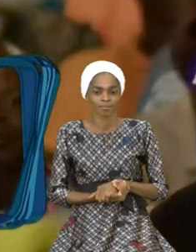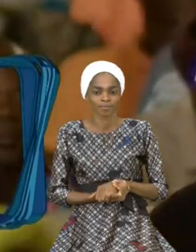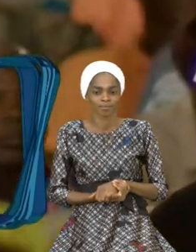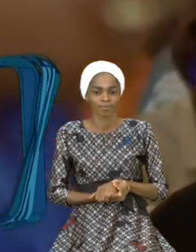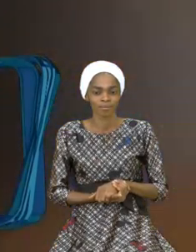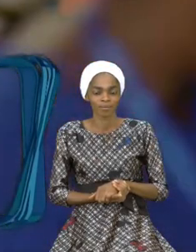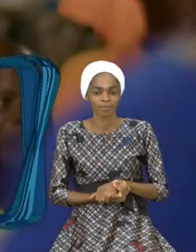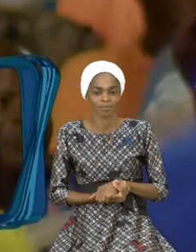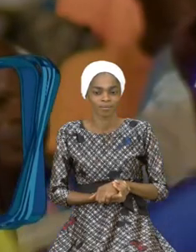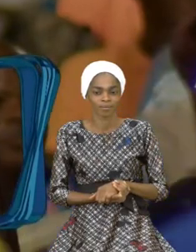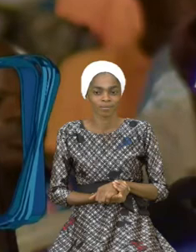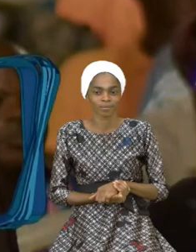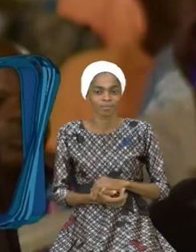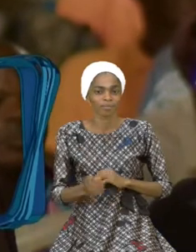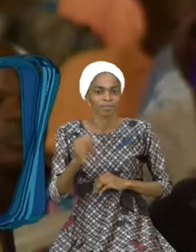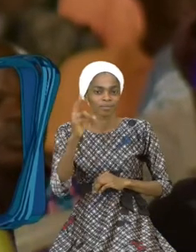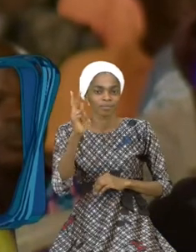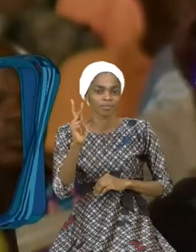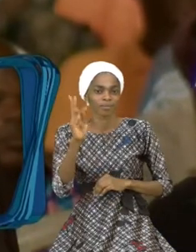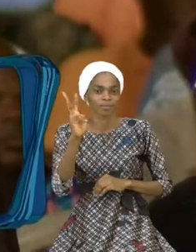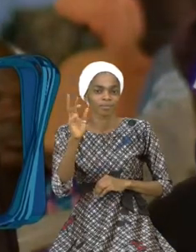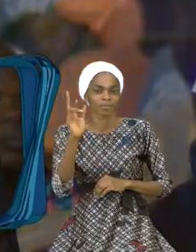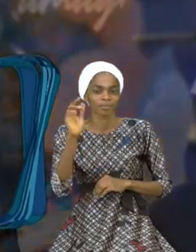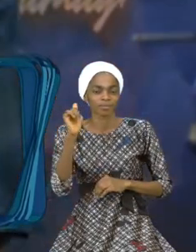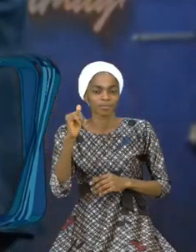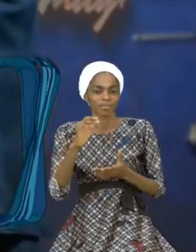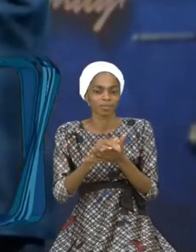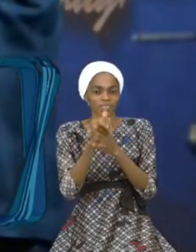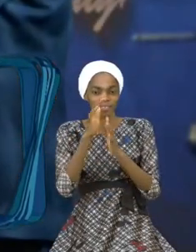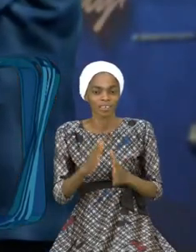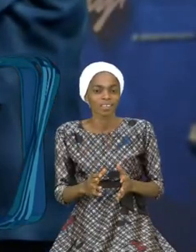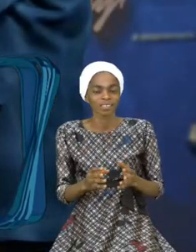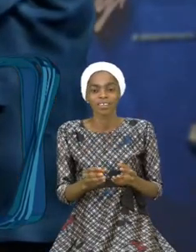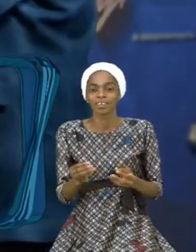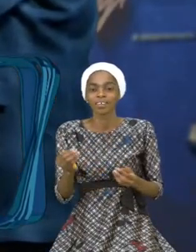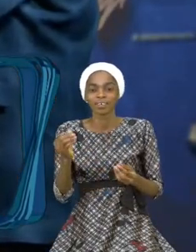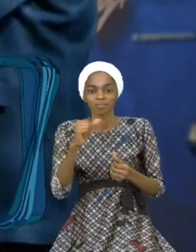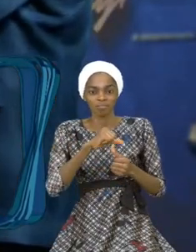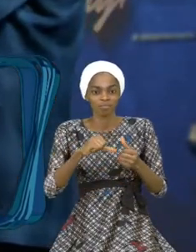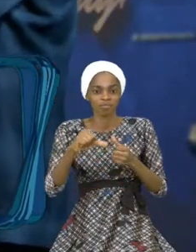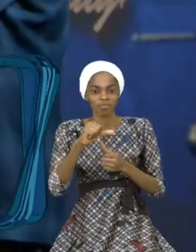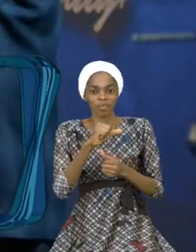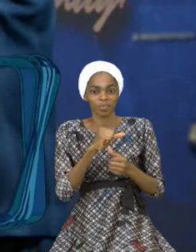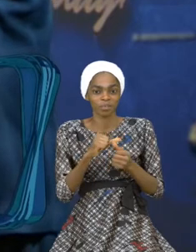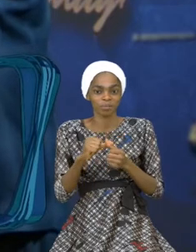the quarrel back quest the believer's bankwest on sunday third july